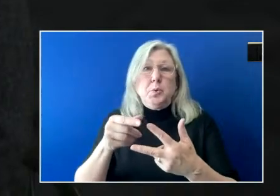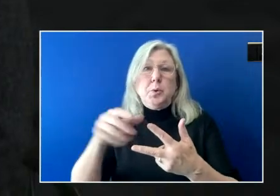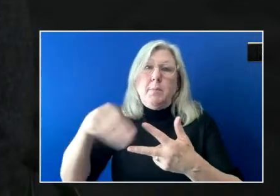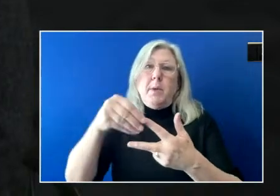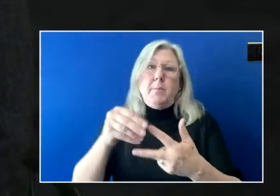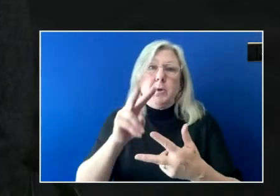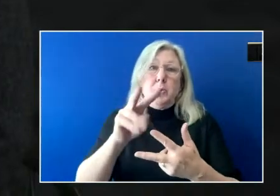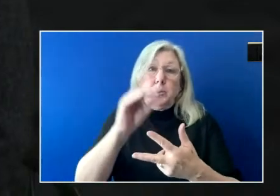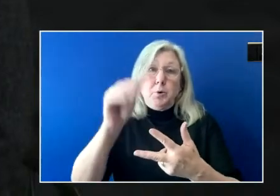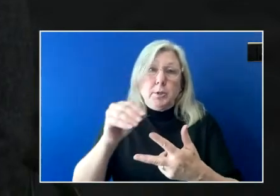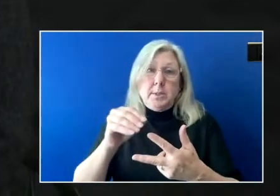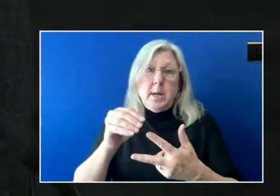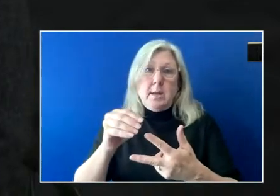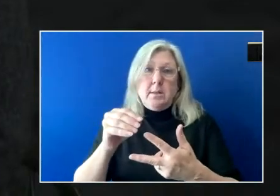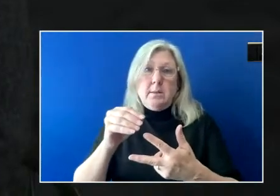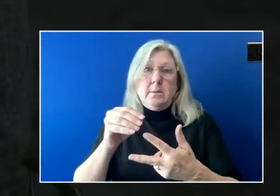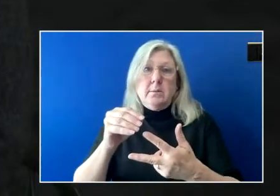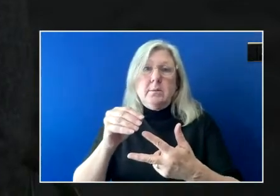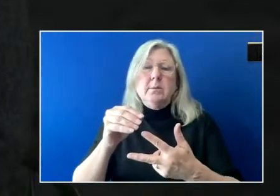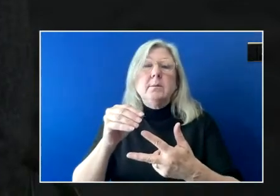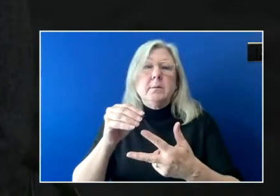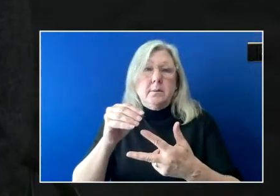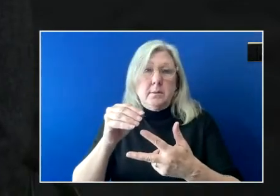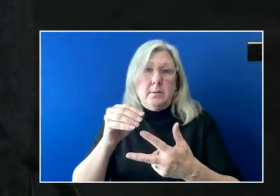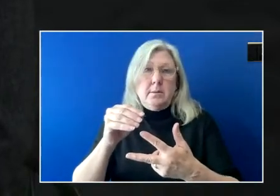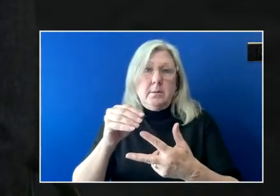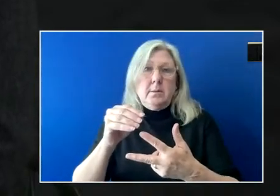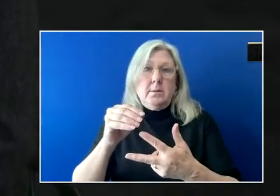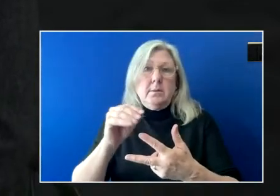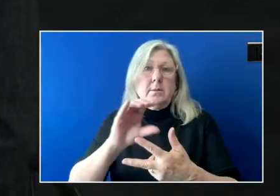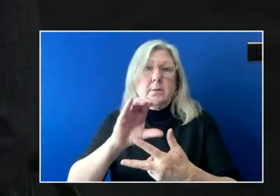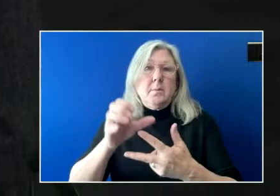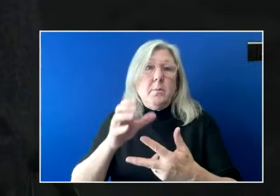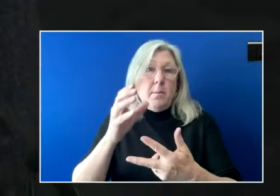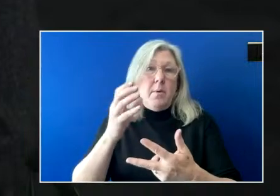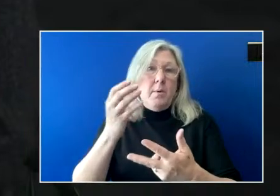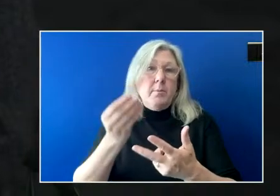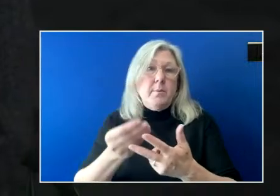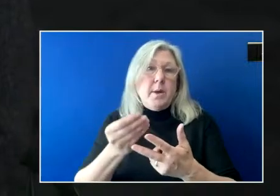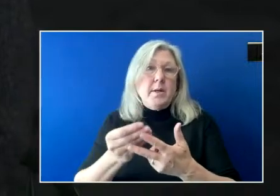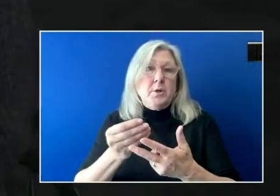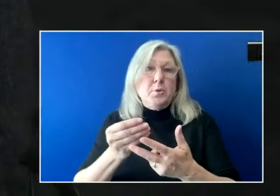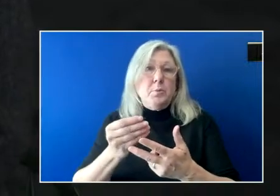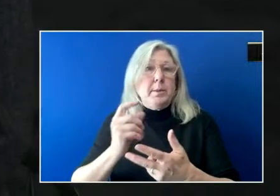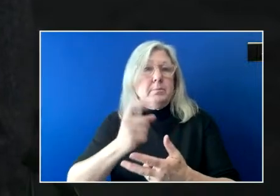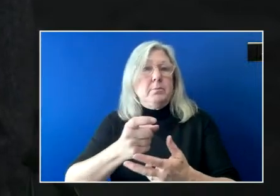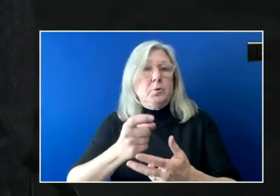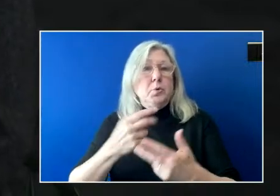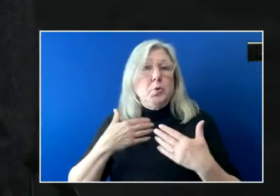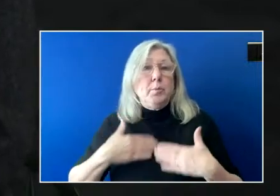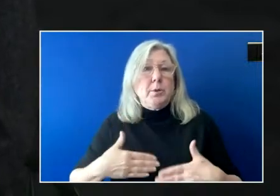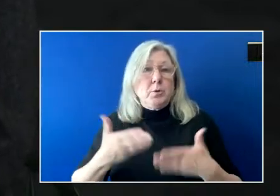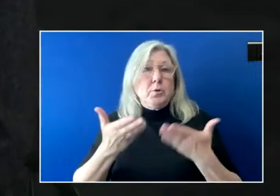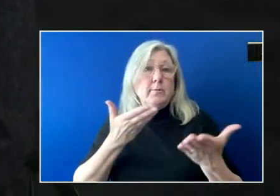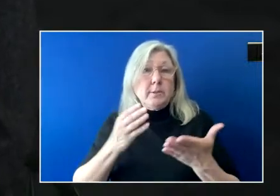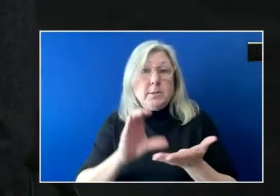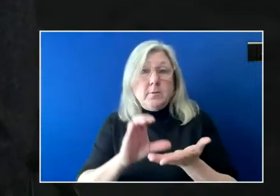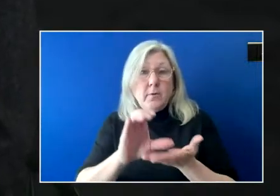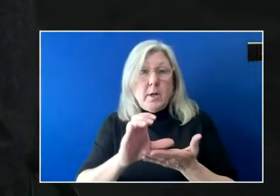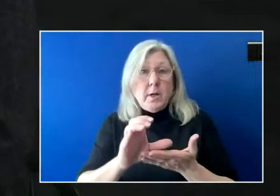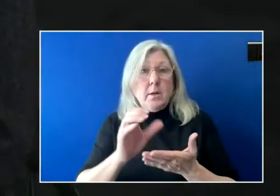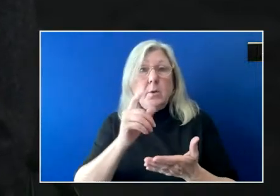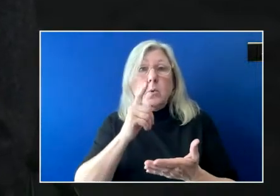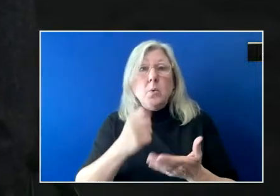FI 25 budget to be dedicated to Human Services funding all those in favor of the king